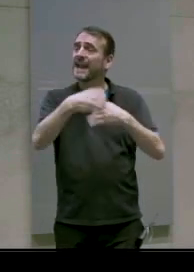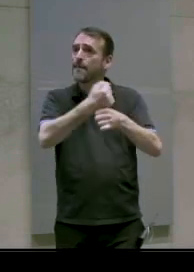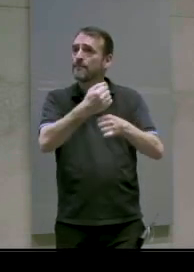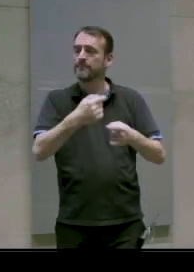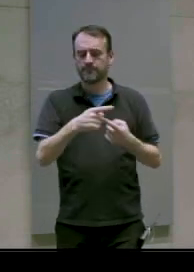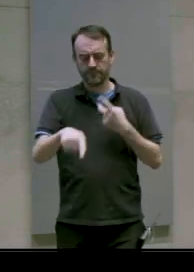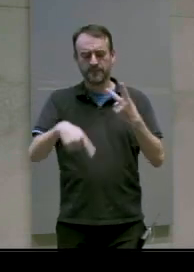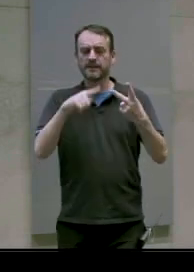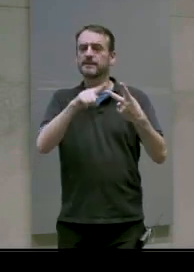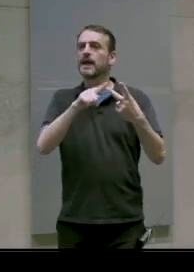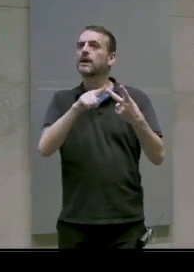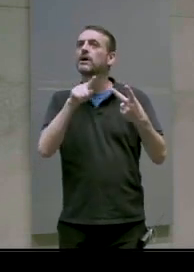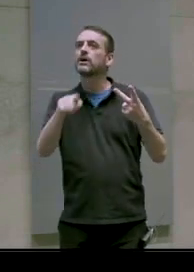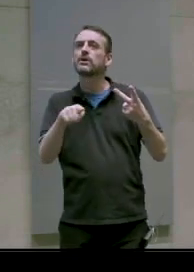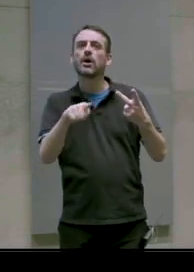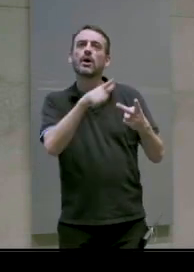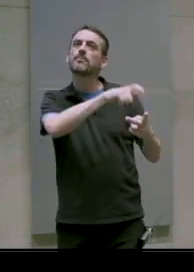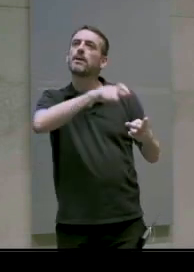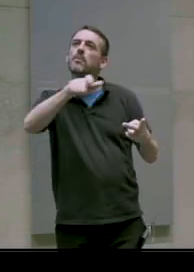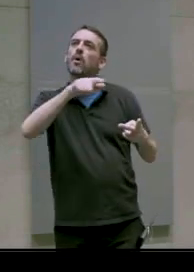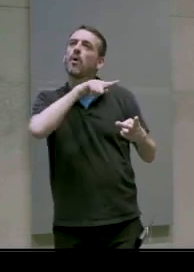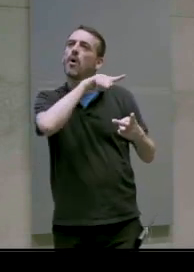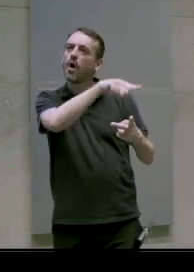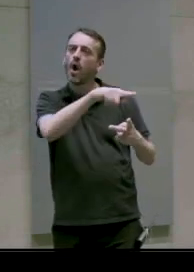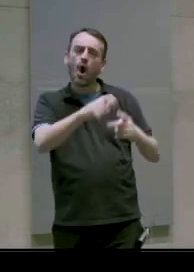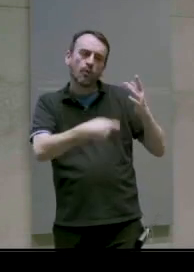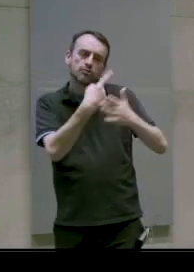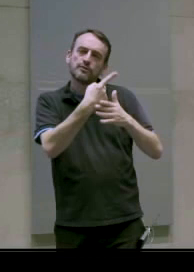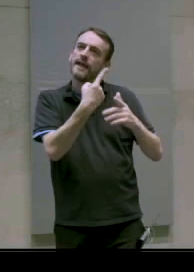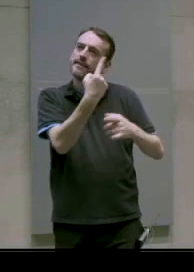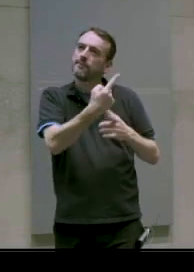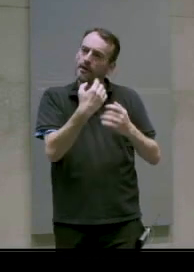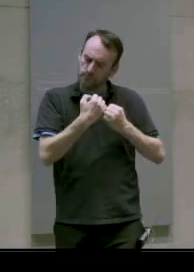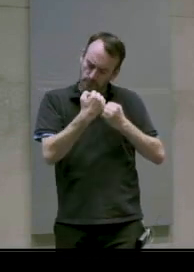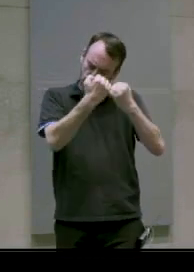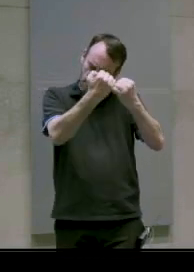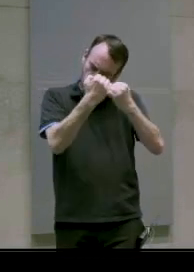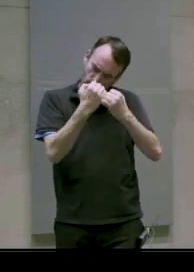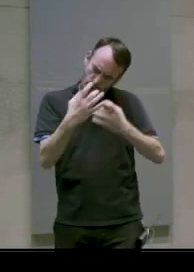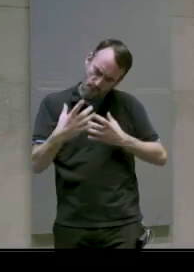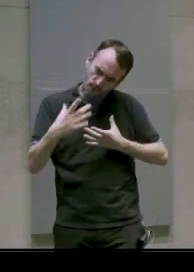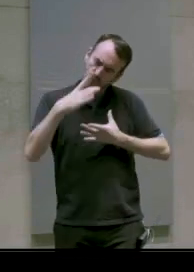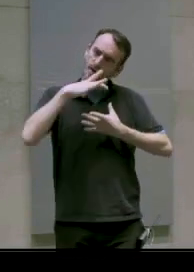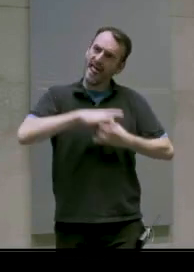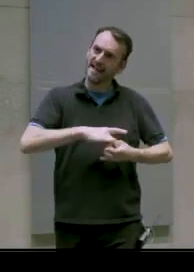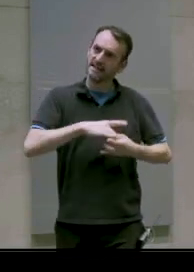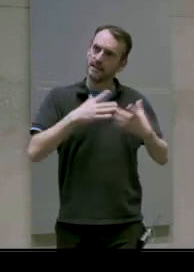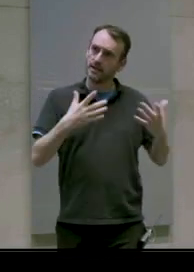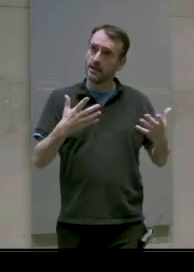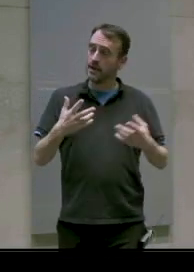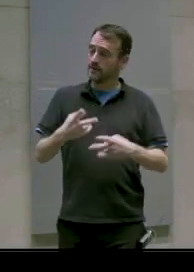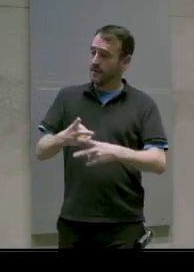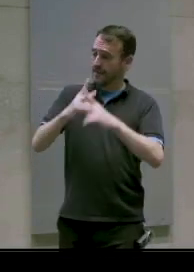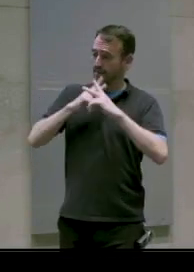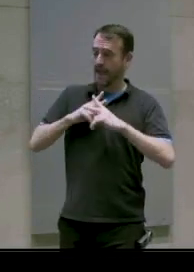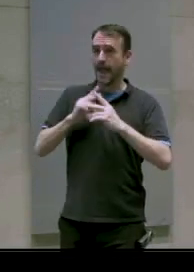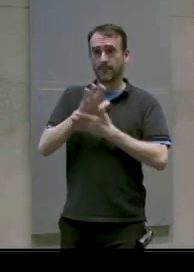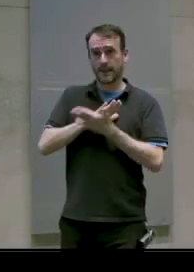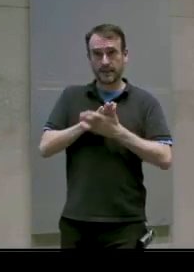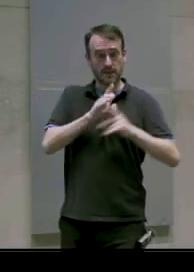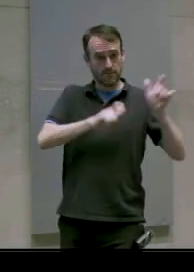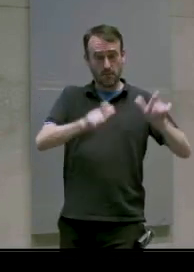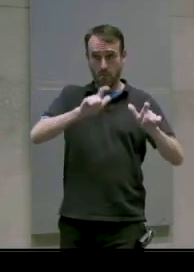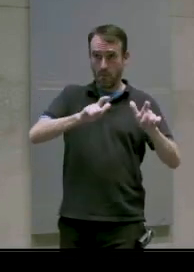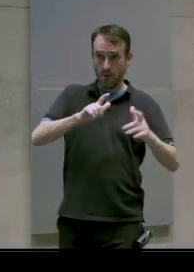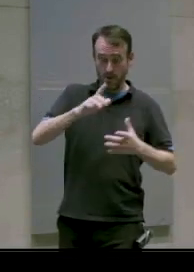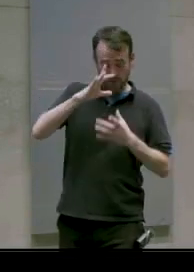create opportunities for people to relate to themselves. Self-care in games can also mean that people relate to themselves, other people,